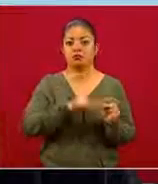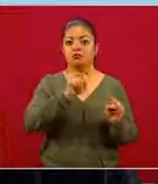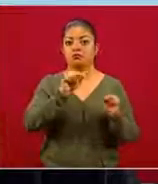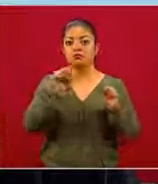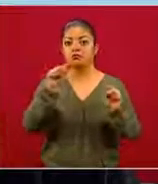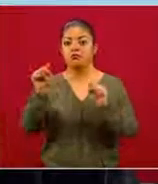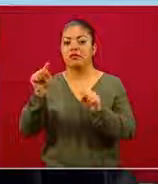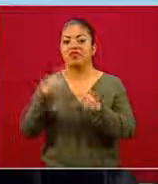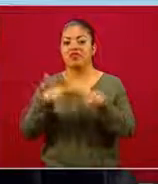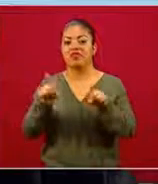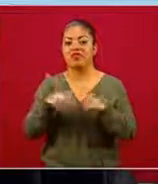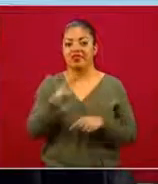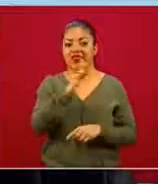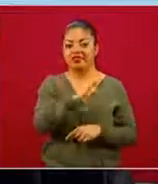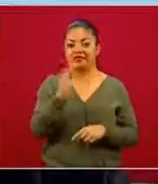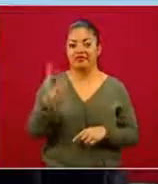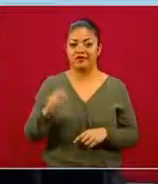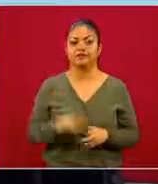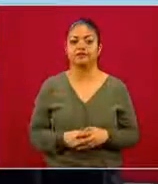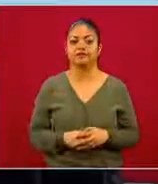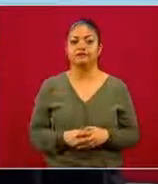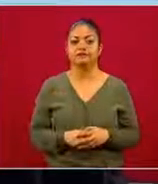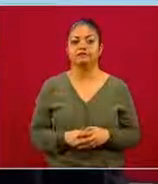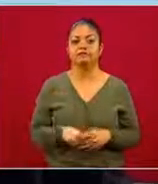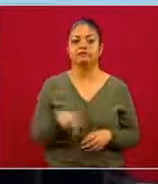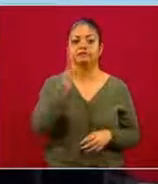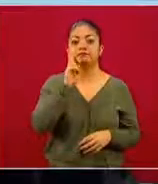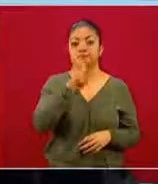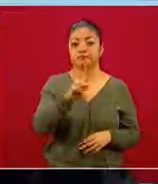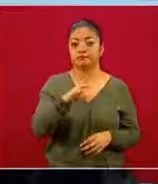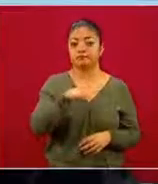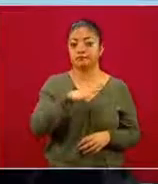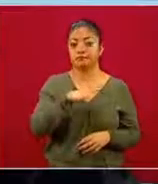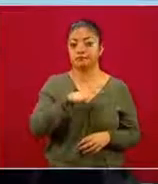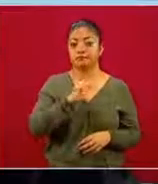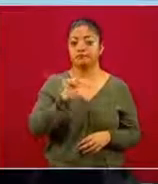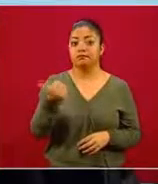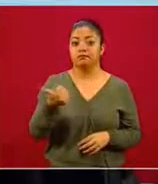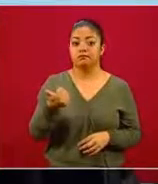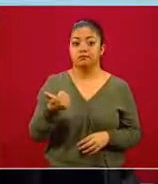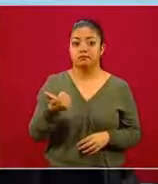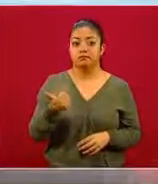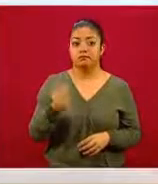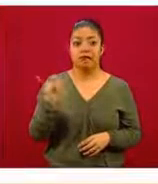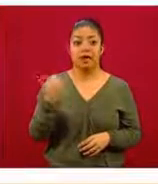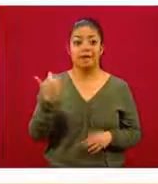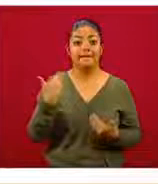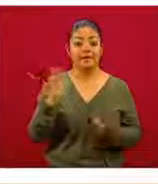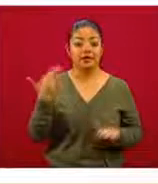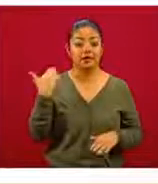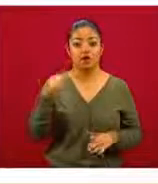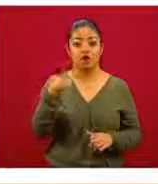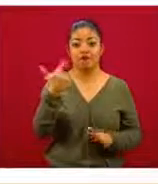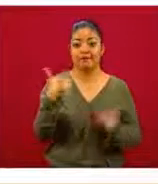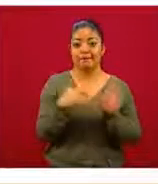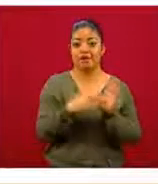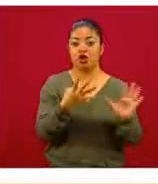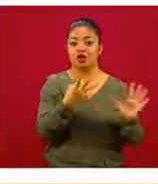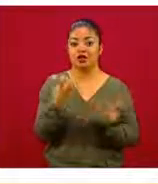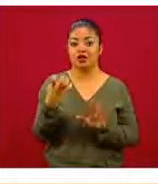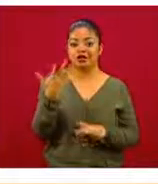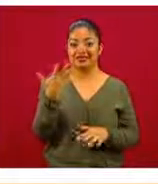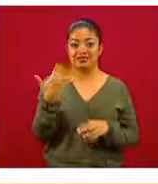of cases climbing up. Next, please. Here this shows you the incidence. These are recent